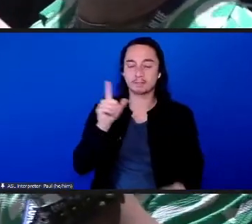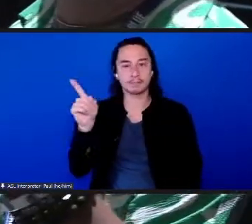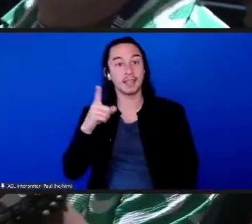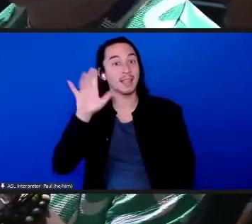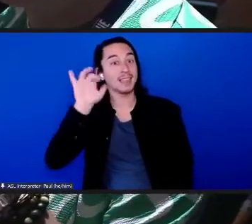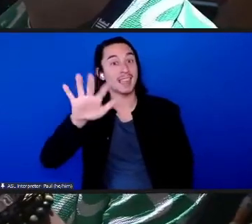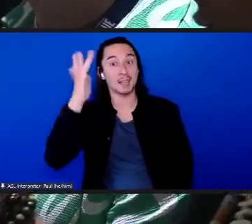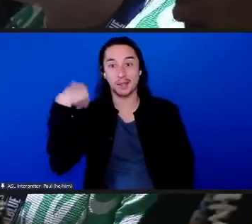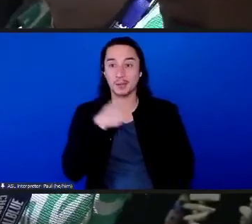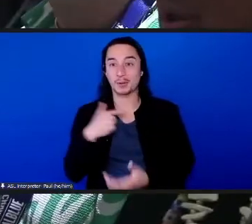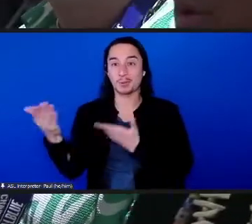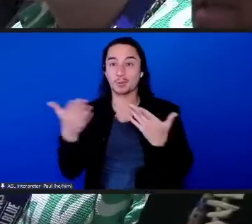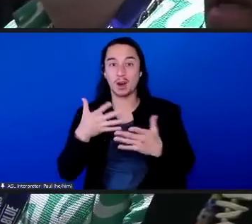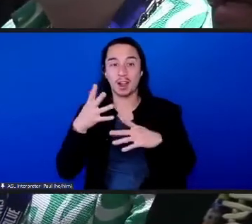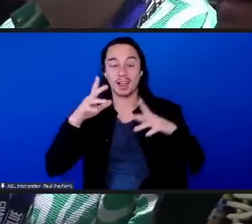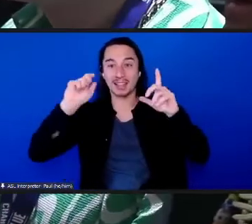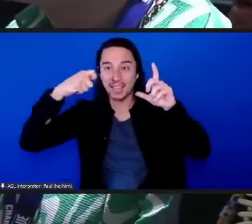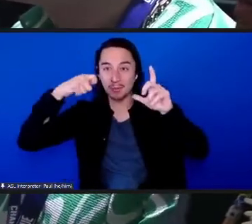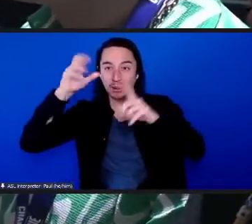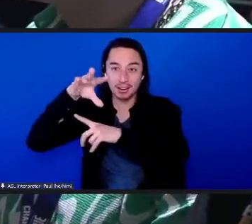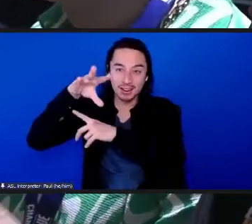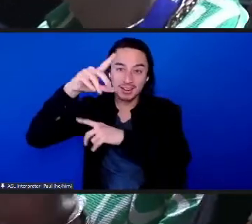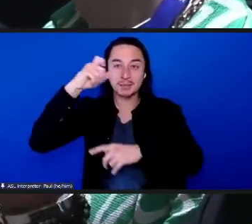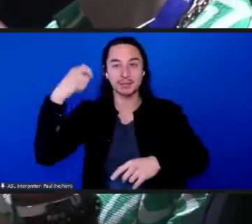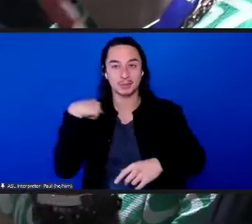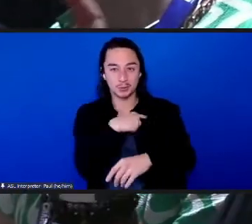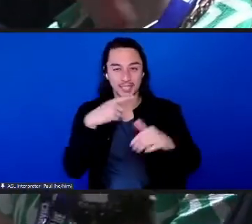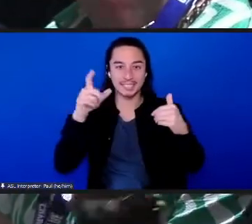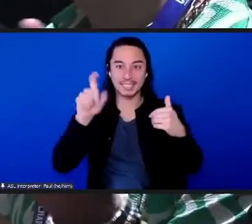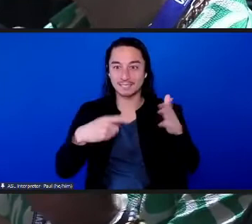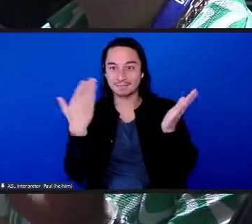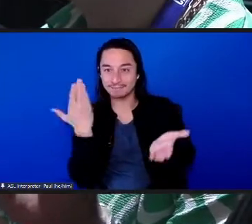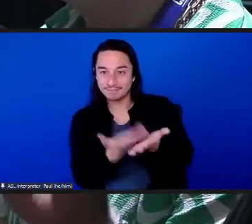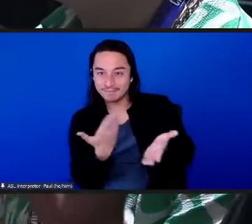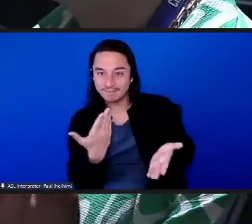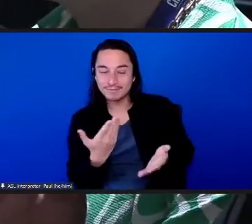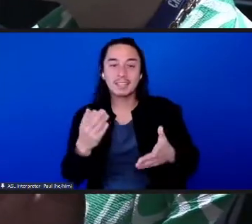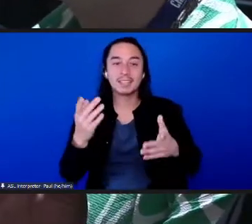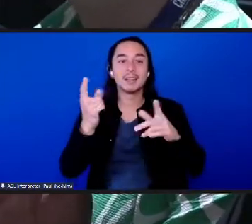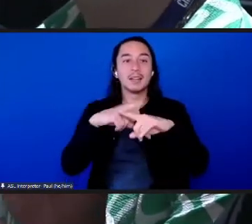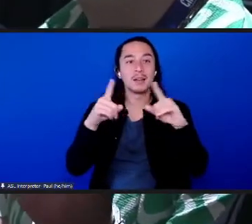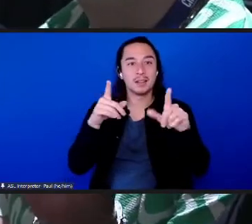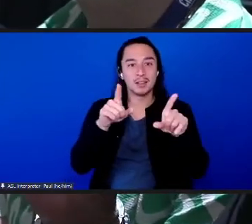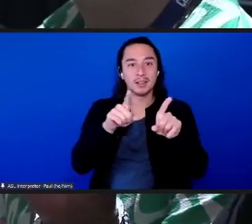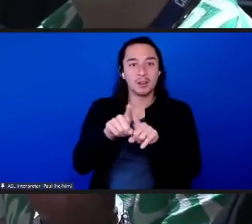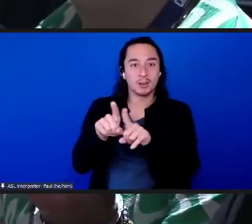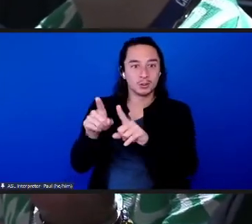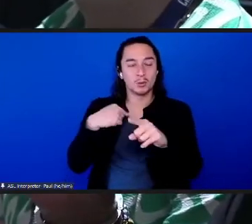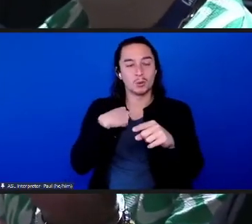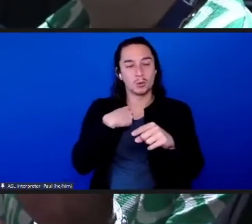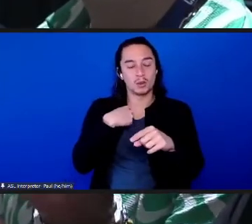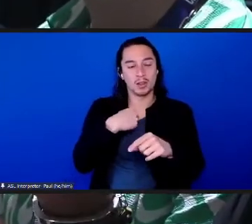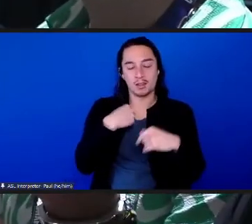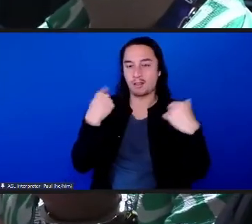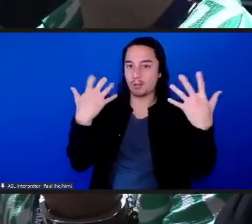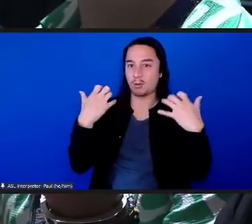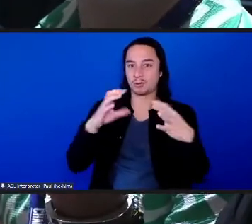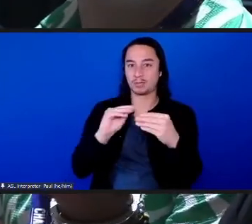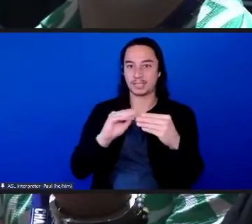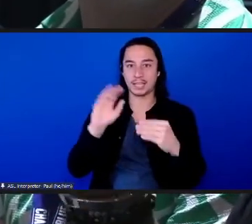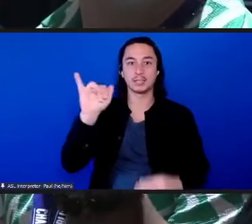receipts. We need the receipts, but also what I want to say too is that we